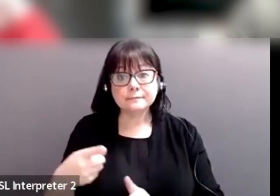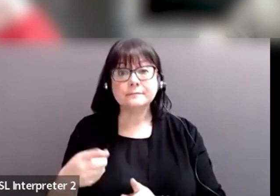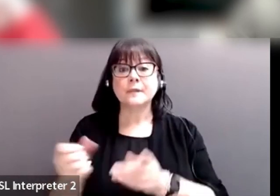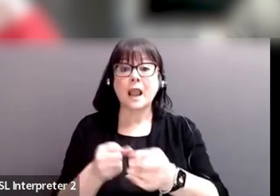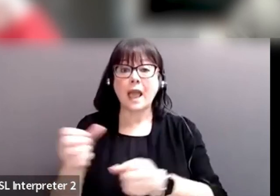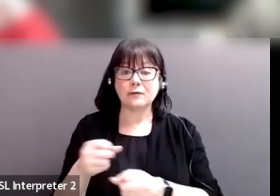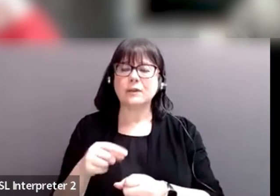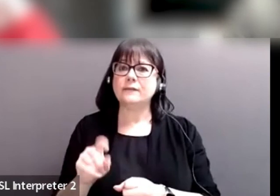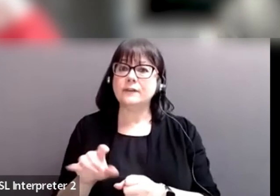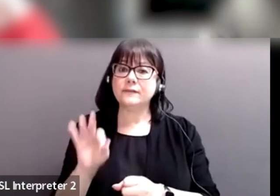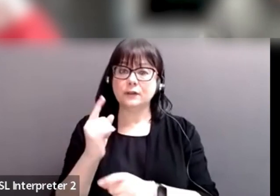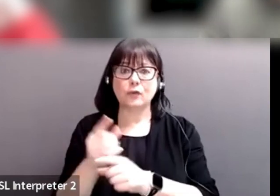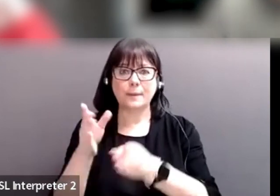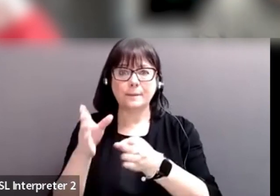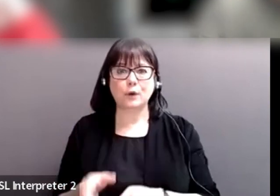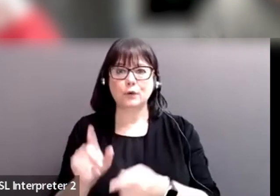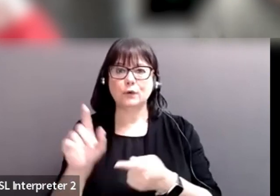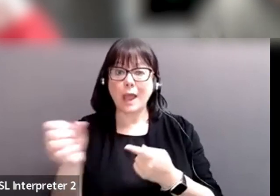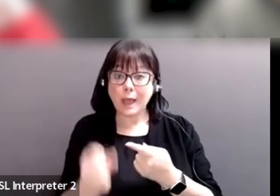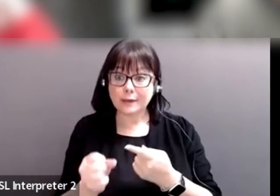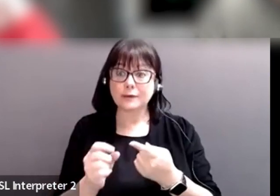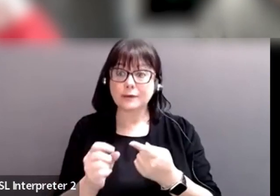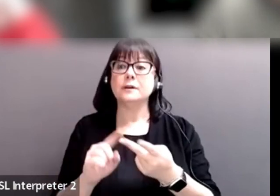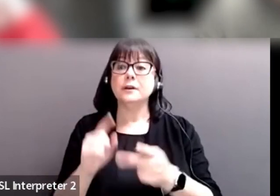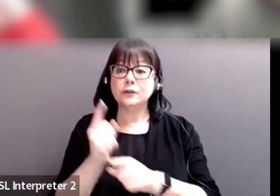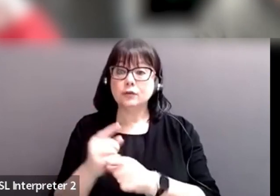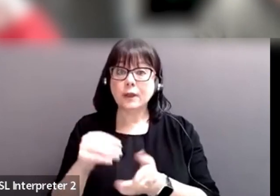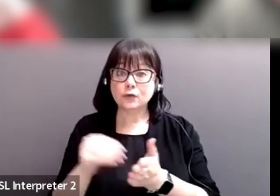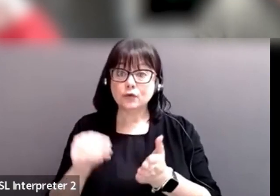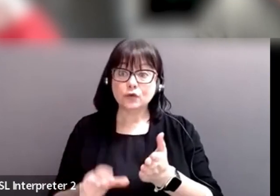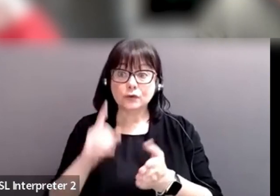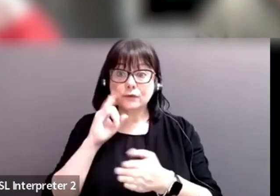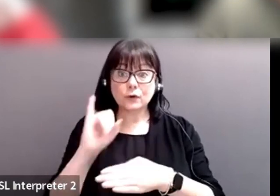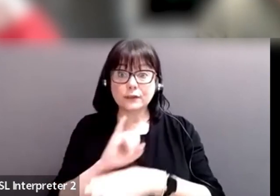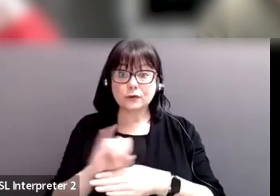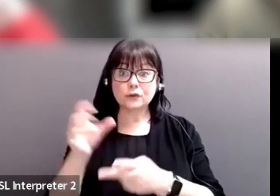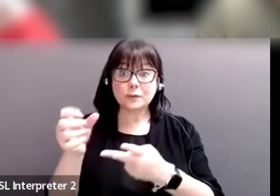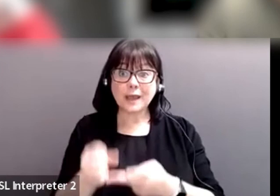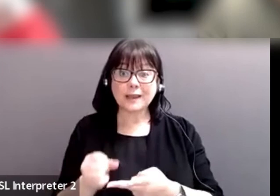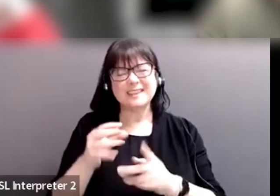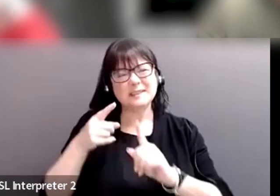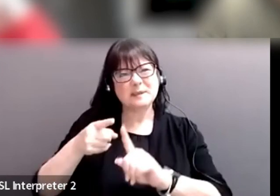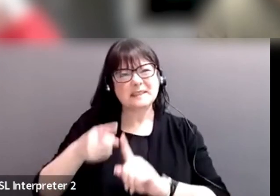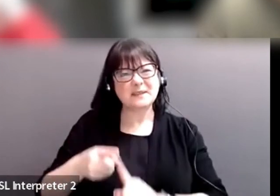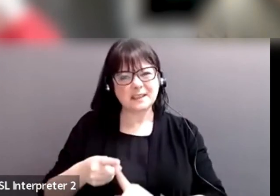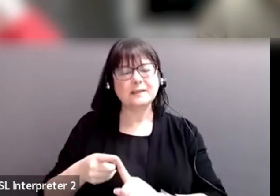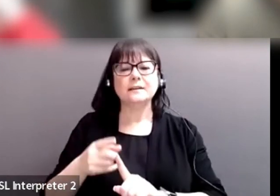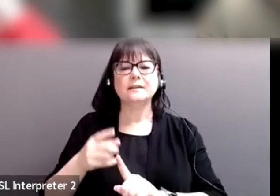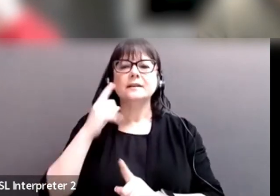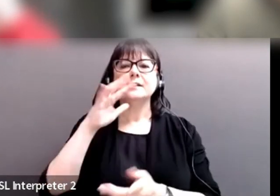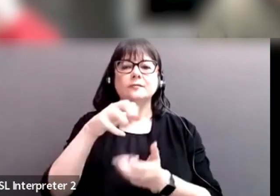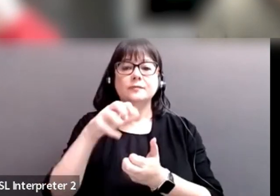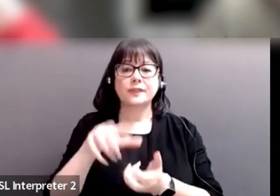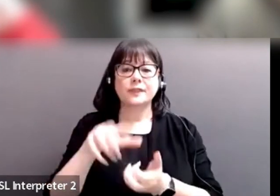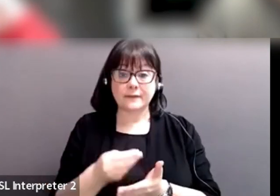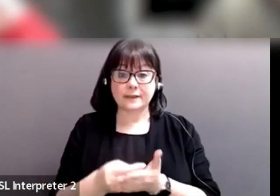employee, finding the right student intern to actually access and leverage those funds.